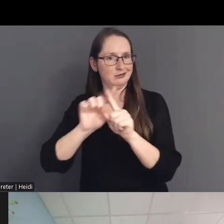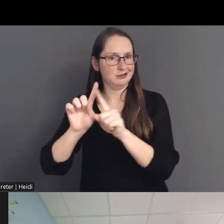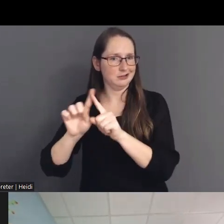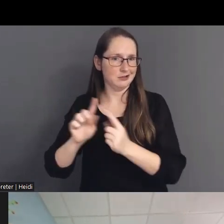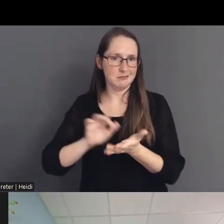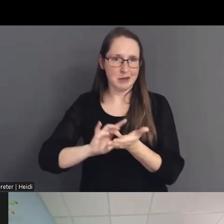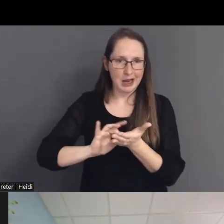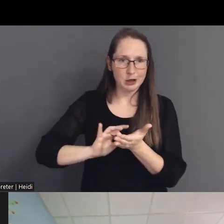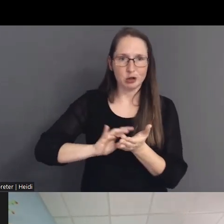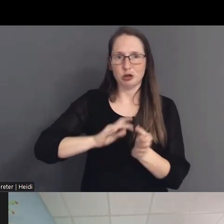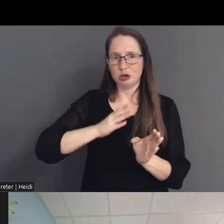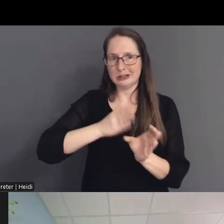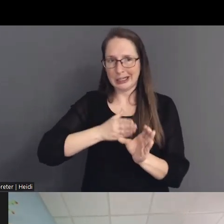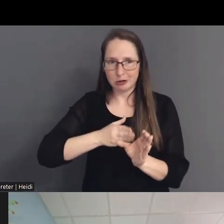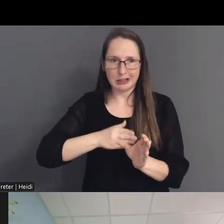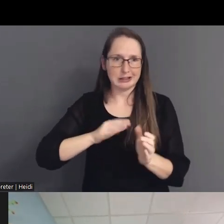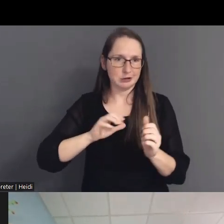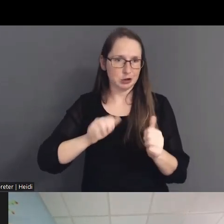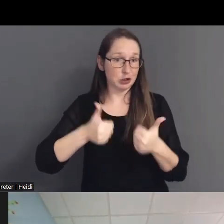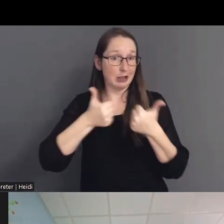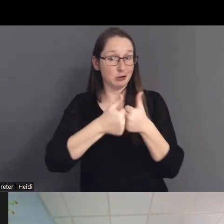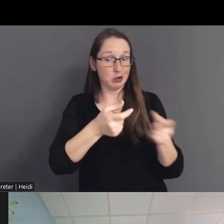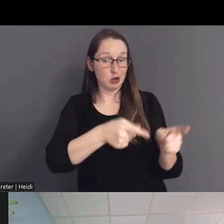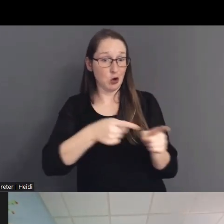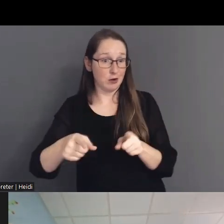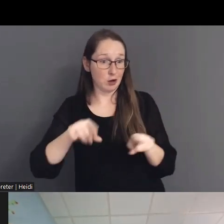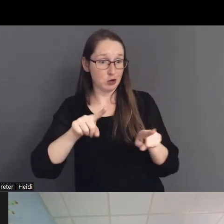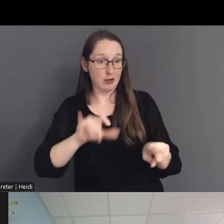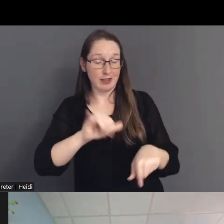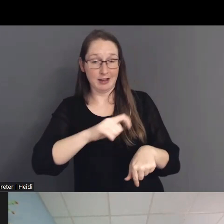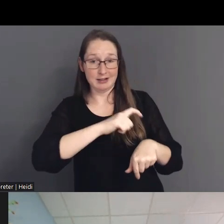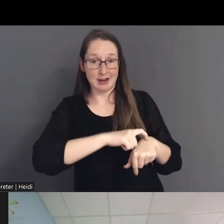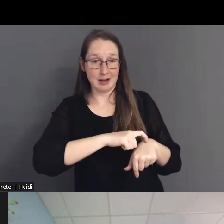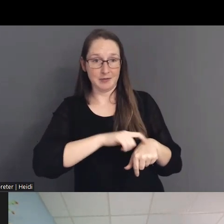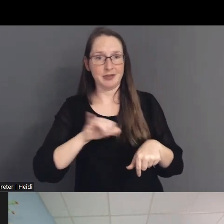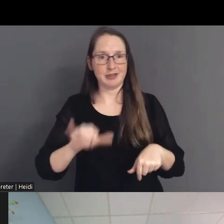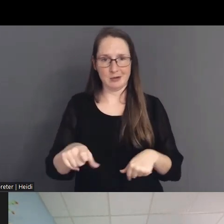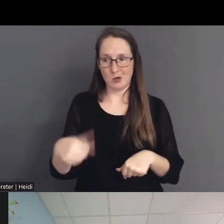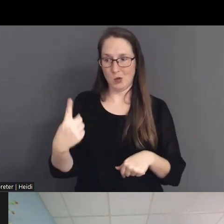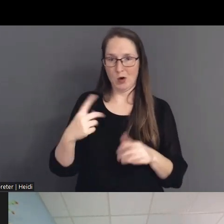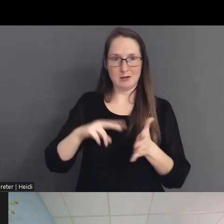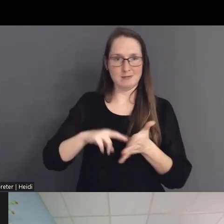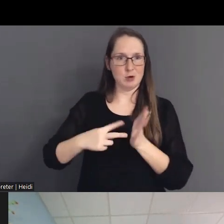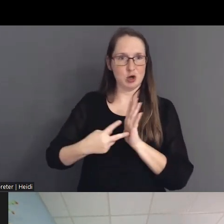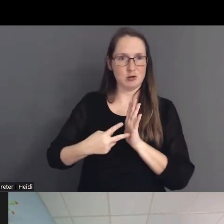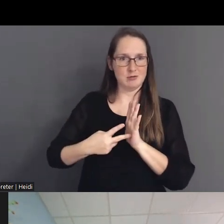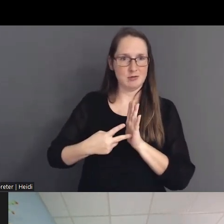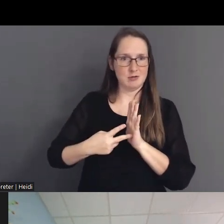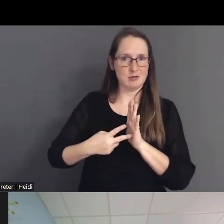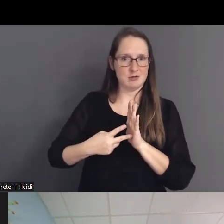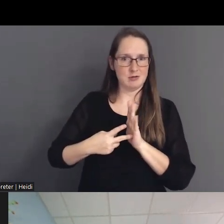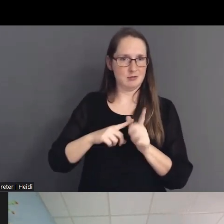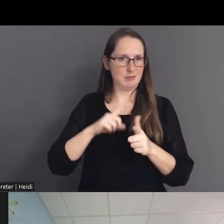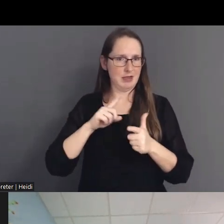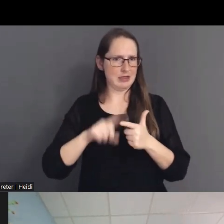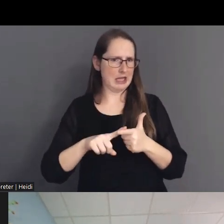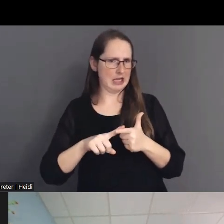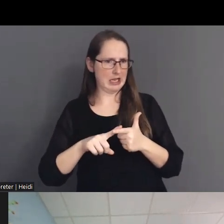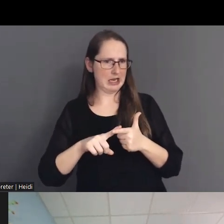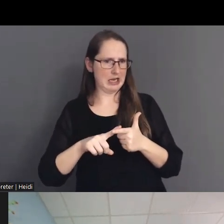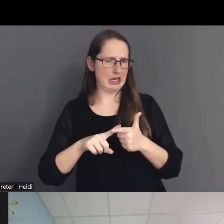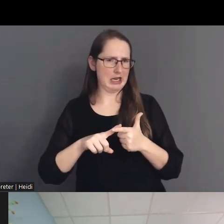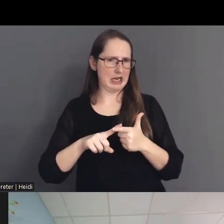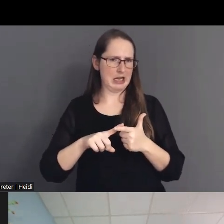and psychiatric challenges that were going on at the time, that was one purpose. But then these